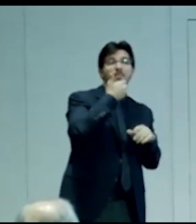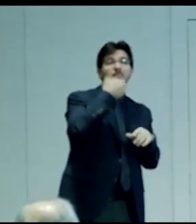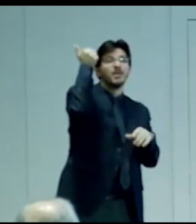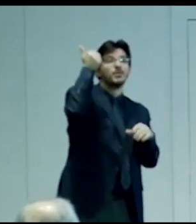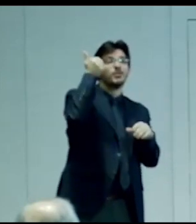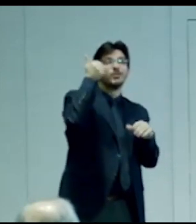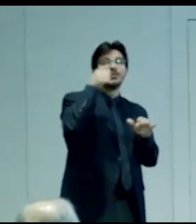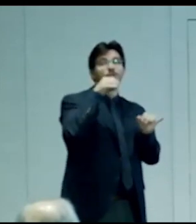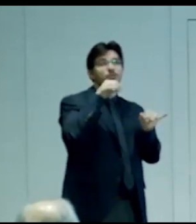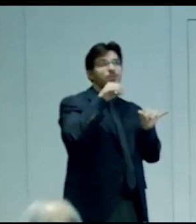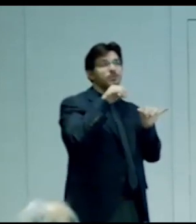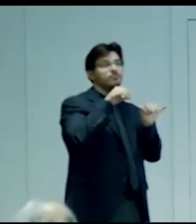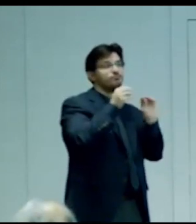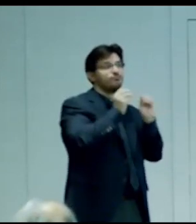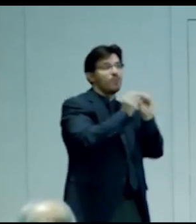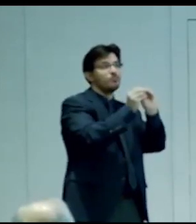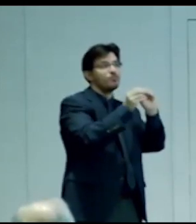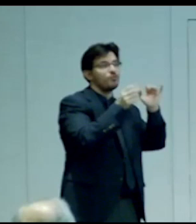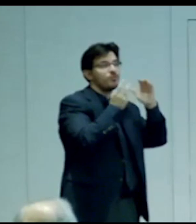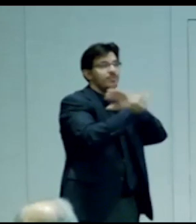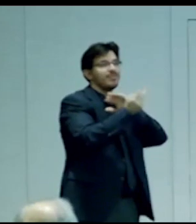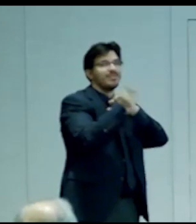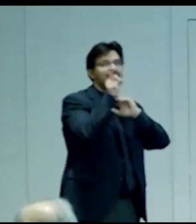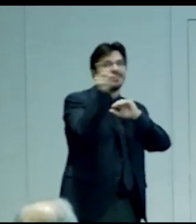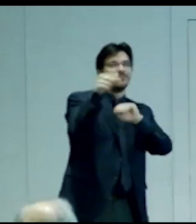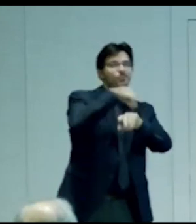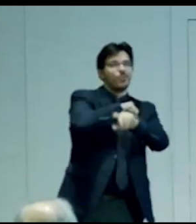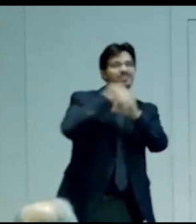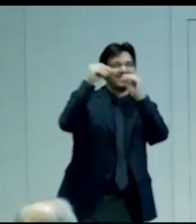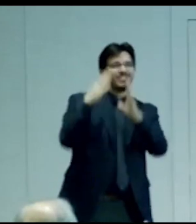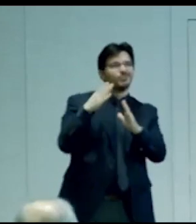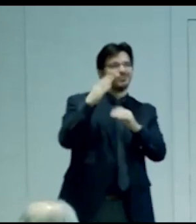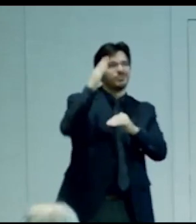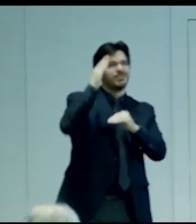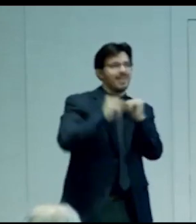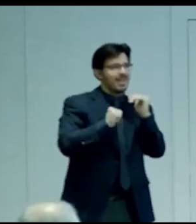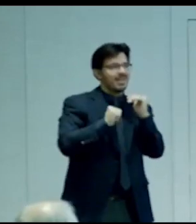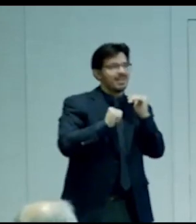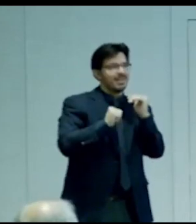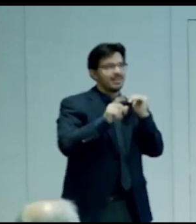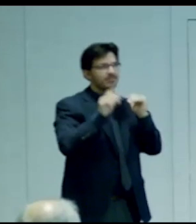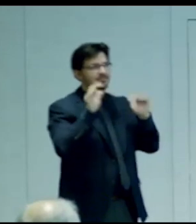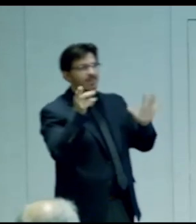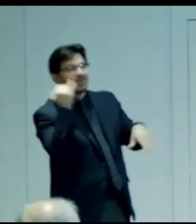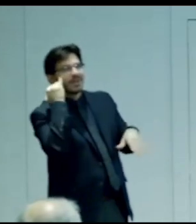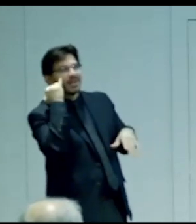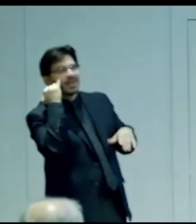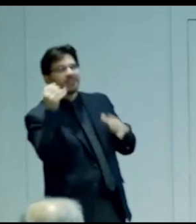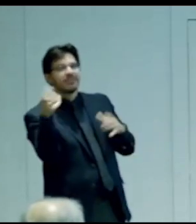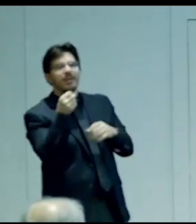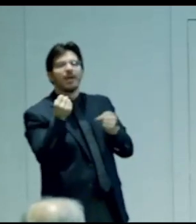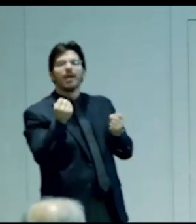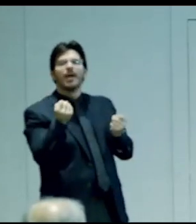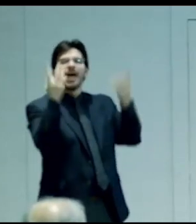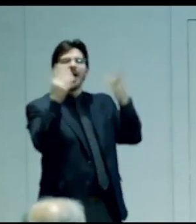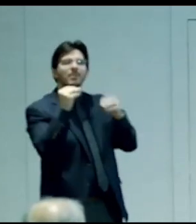measure of the teacher than it is perhaps to gain some other indication of how many math courses